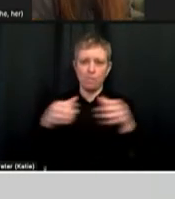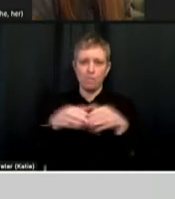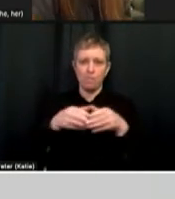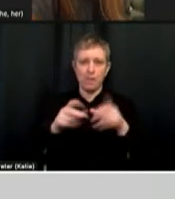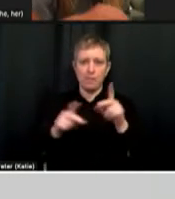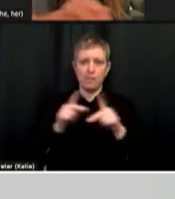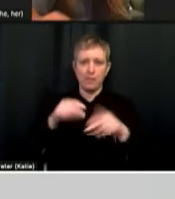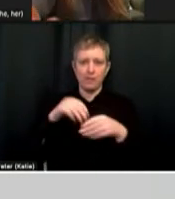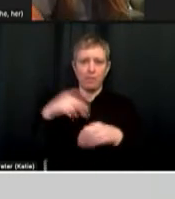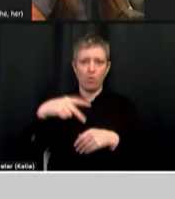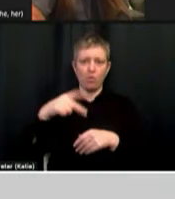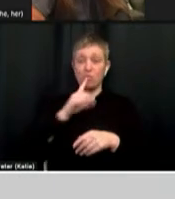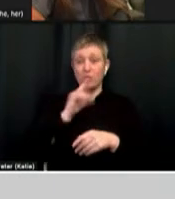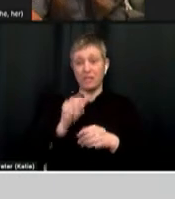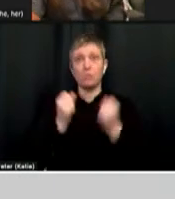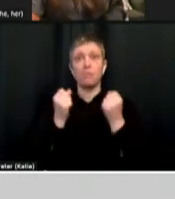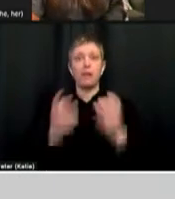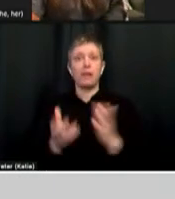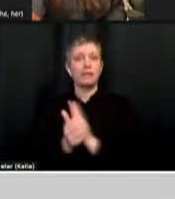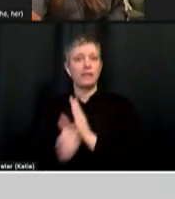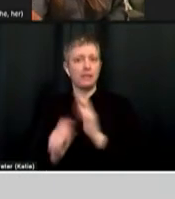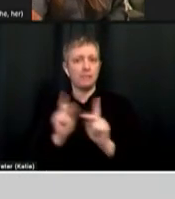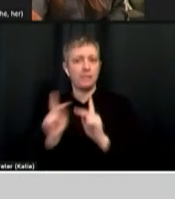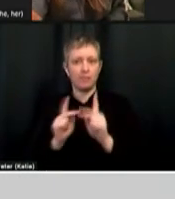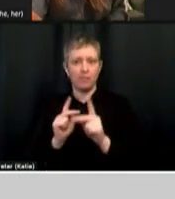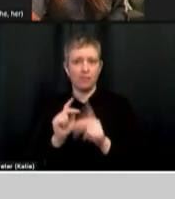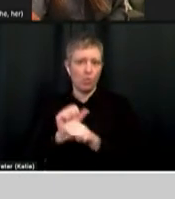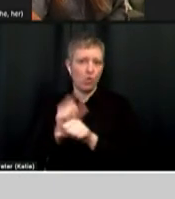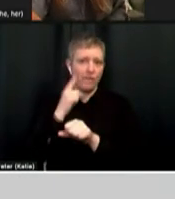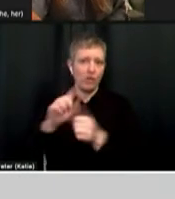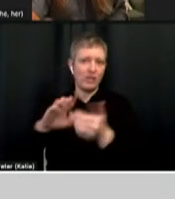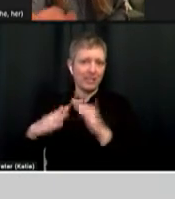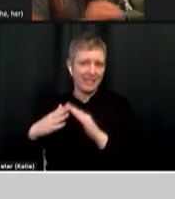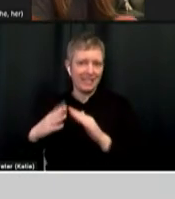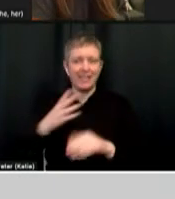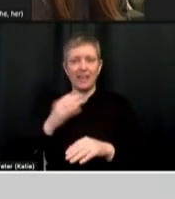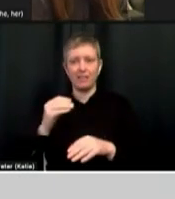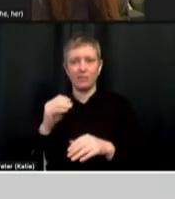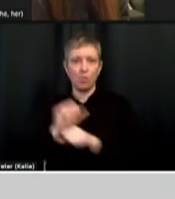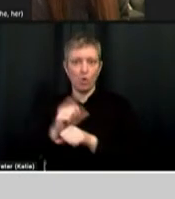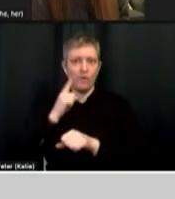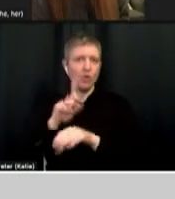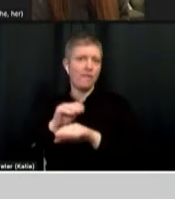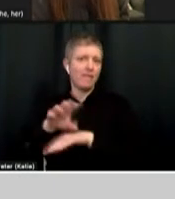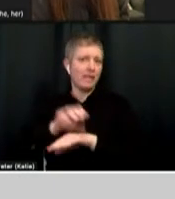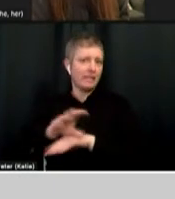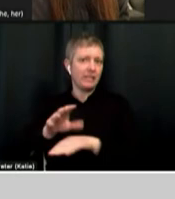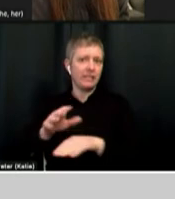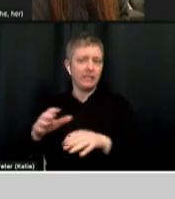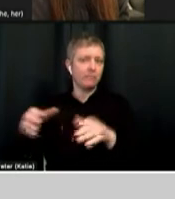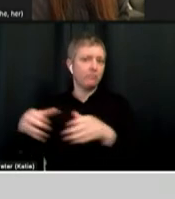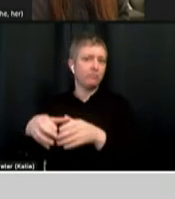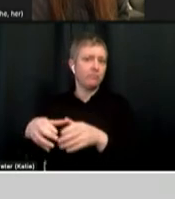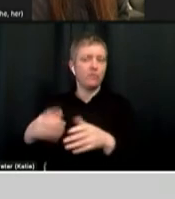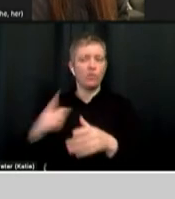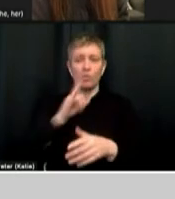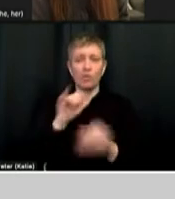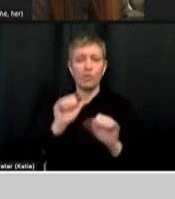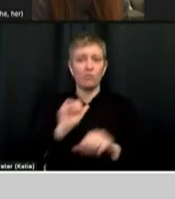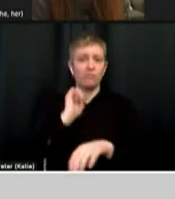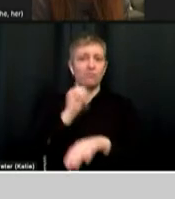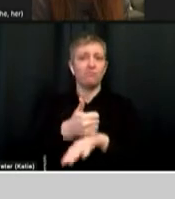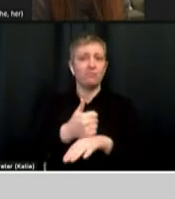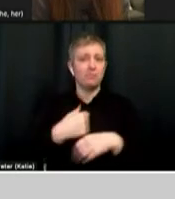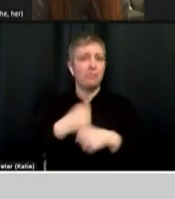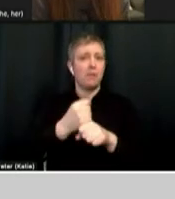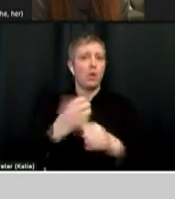people working for the city and on these advisory groups that they could easily shape it to be what you need it to be, but you know, hopefully